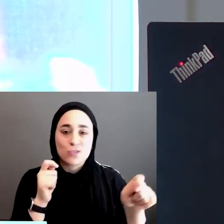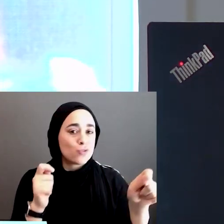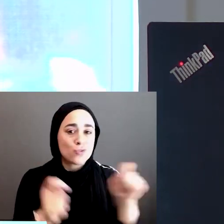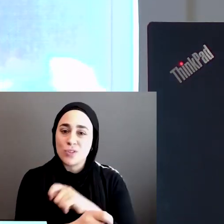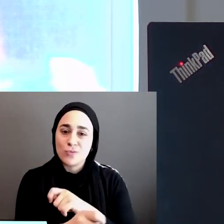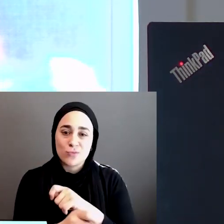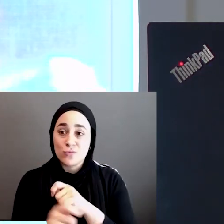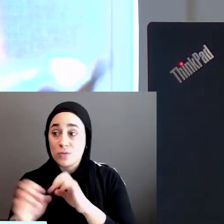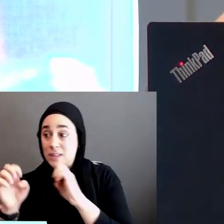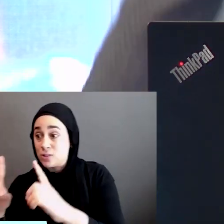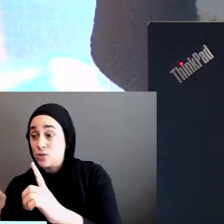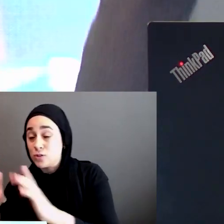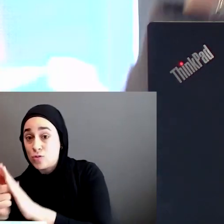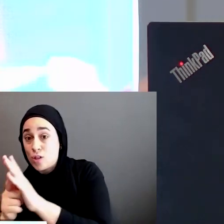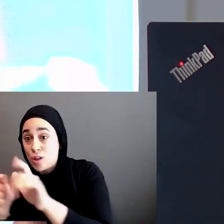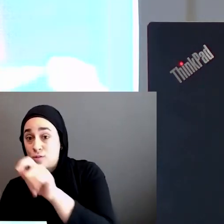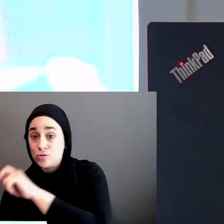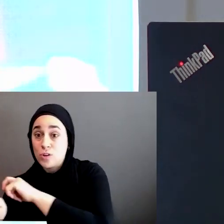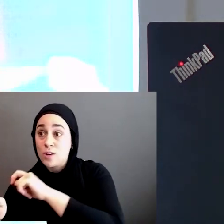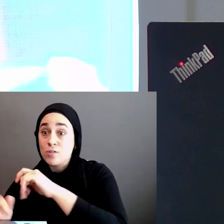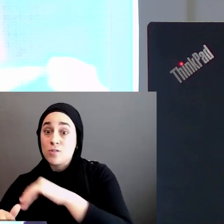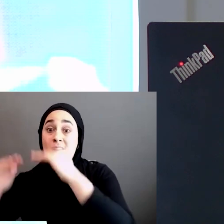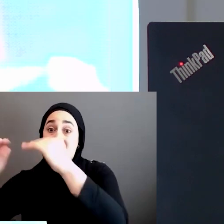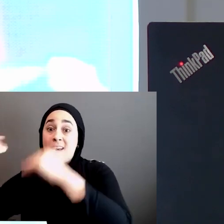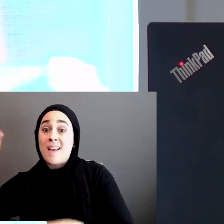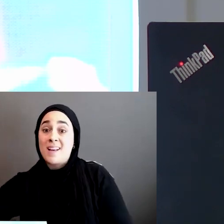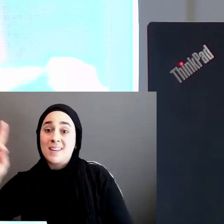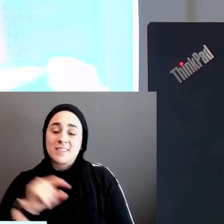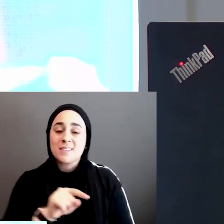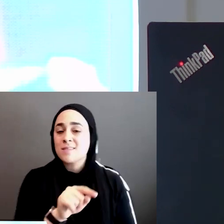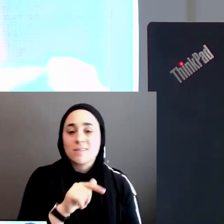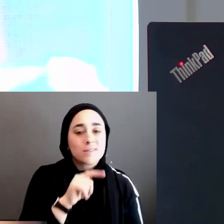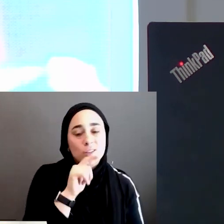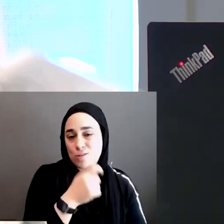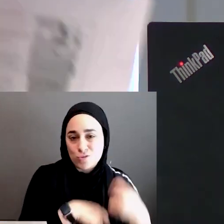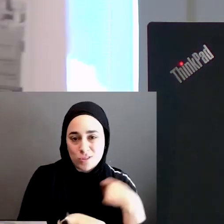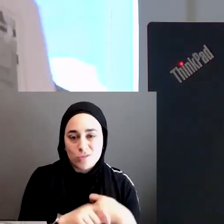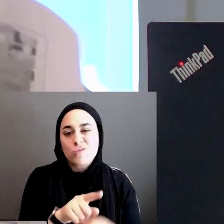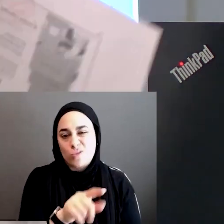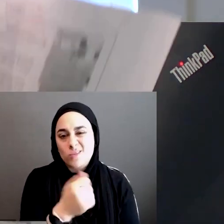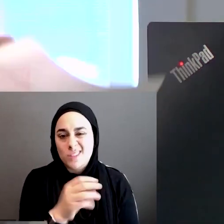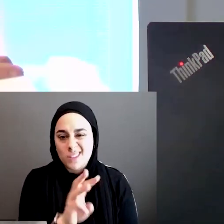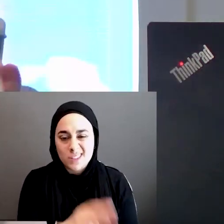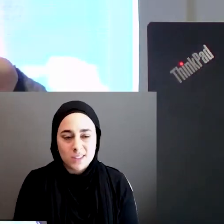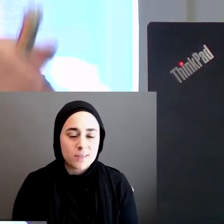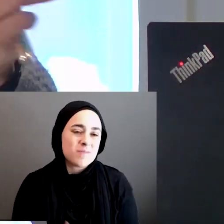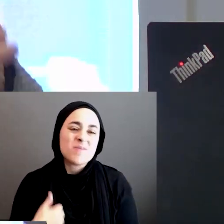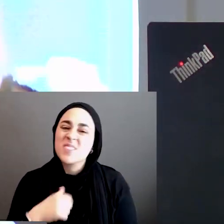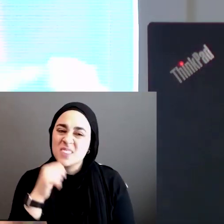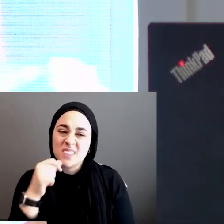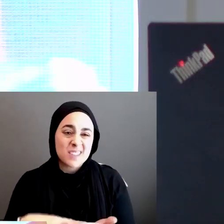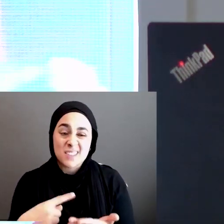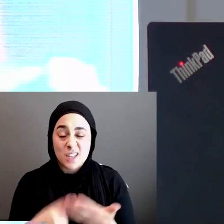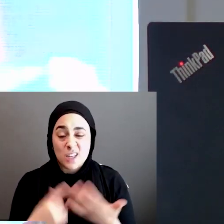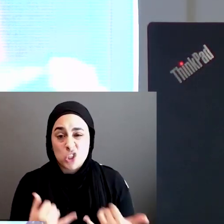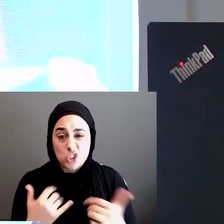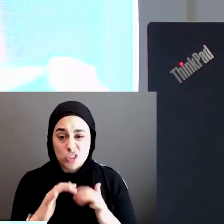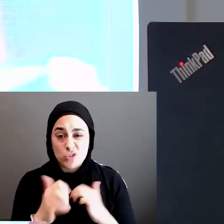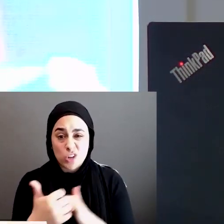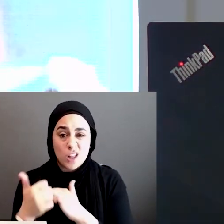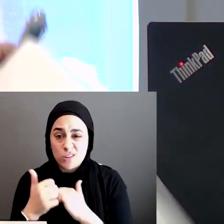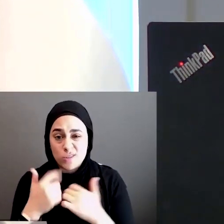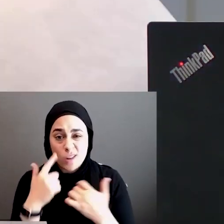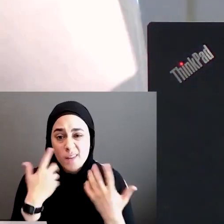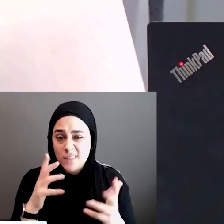laws, when they changed the age up to 18. So that's what sits there now. I'm not going to cover the current challenges. I think they were well covered